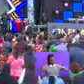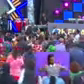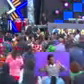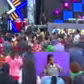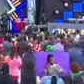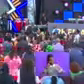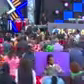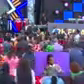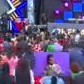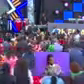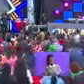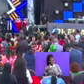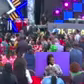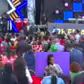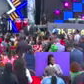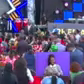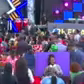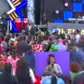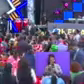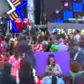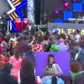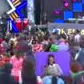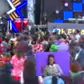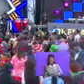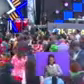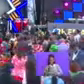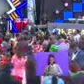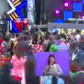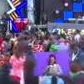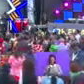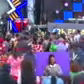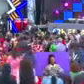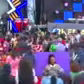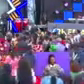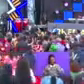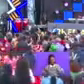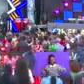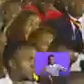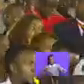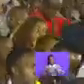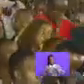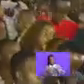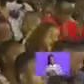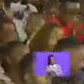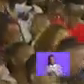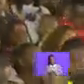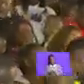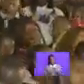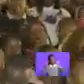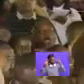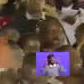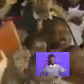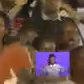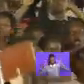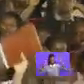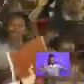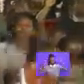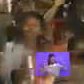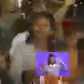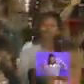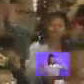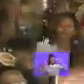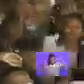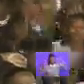seeing what I'm seeing some of you will be some assaulting some of you will be jumping some of you will be